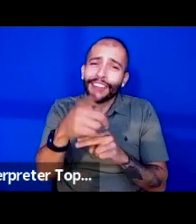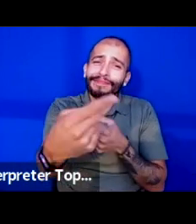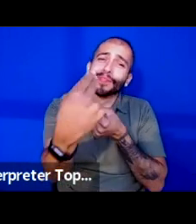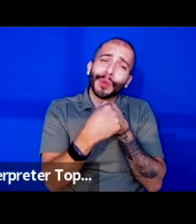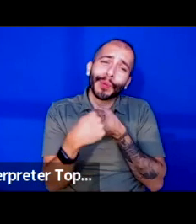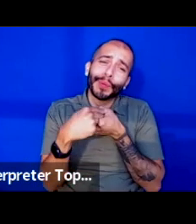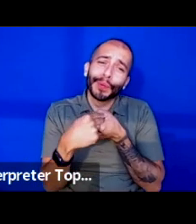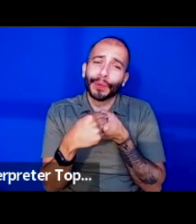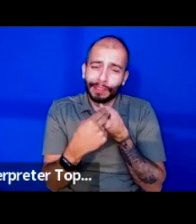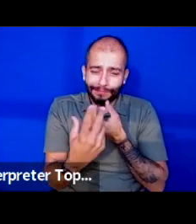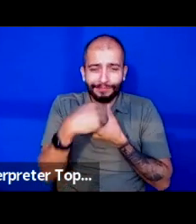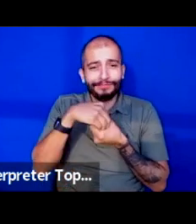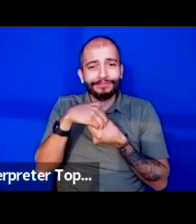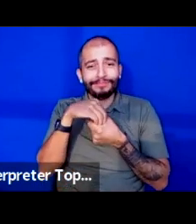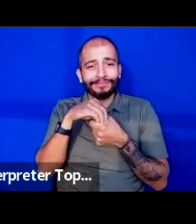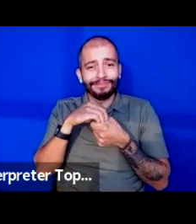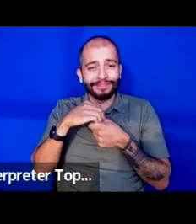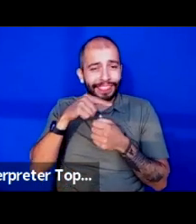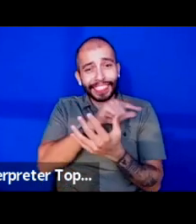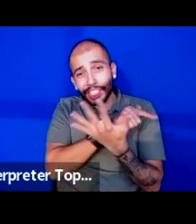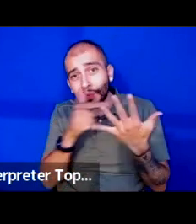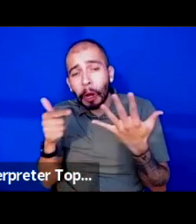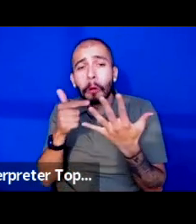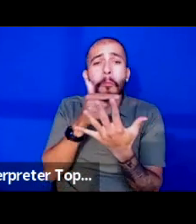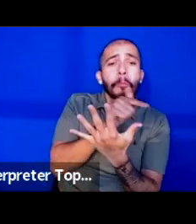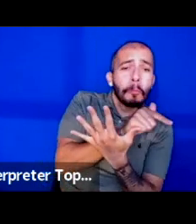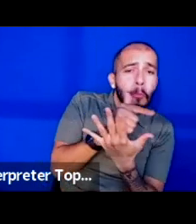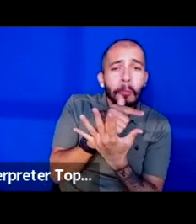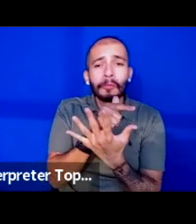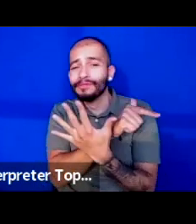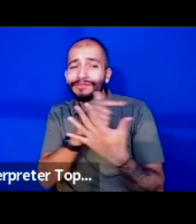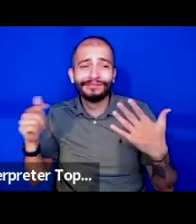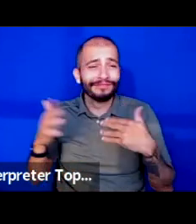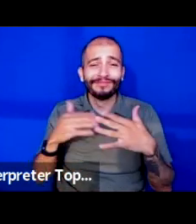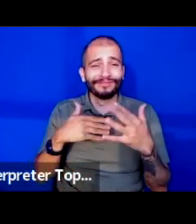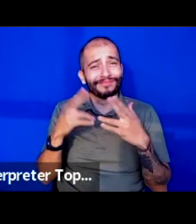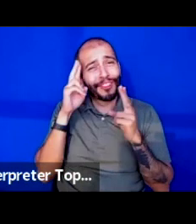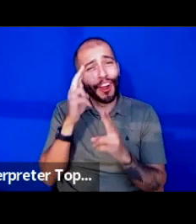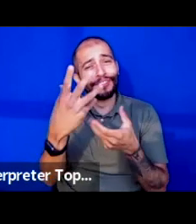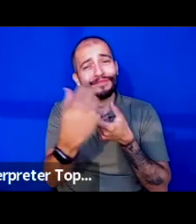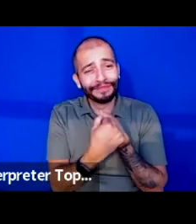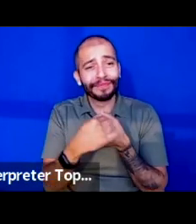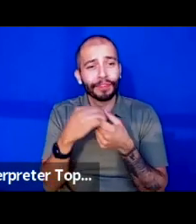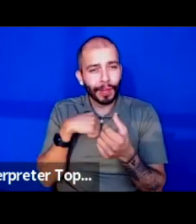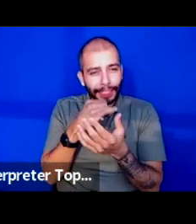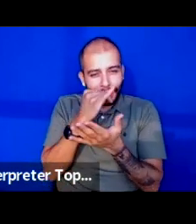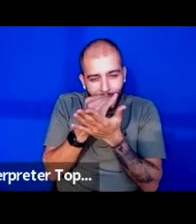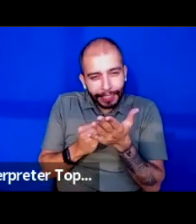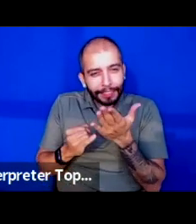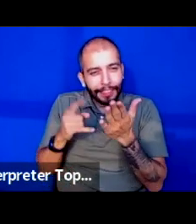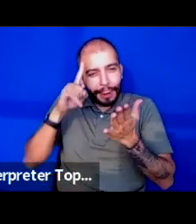very intentionally as a series, and it's going to be a beautiful, rich learning journey from now into next